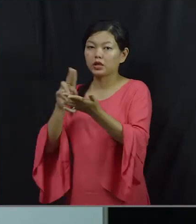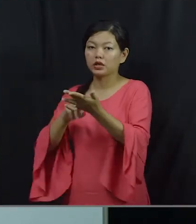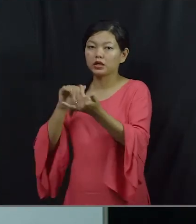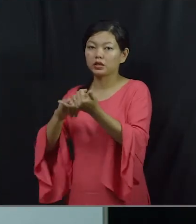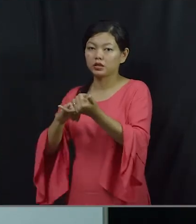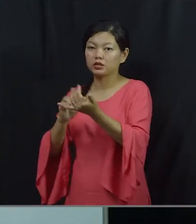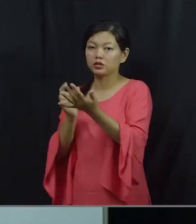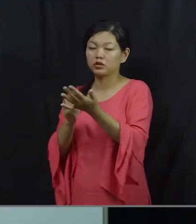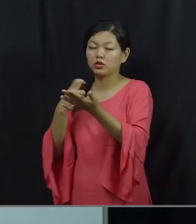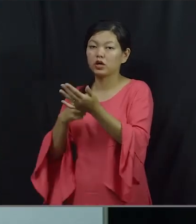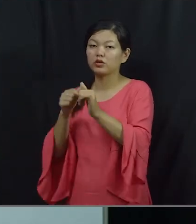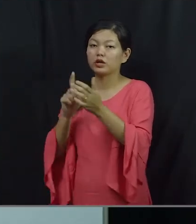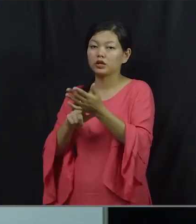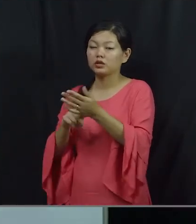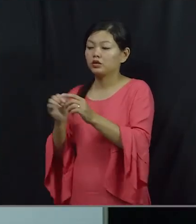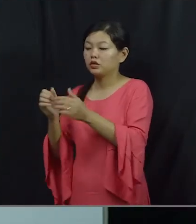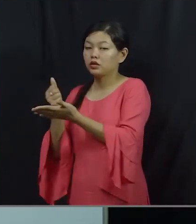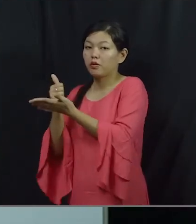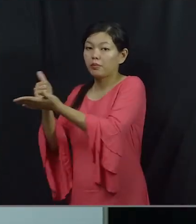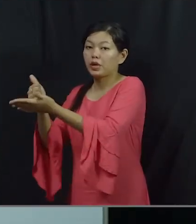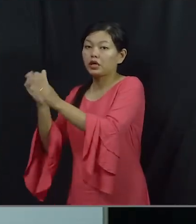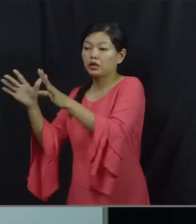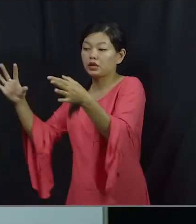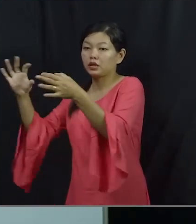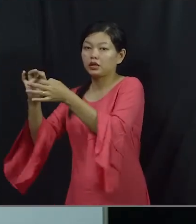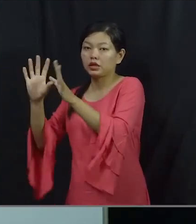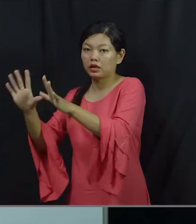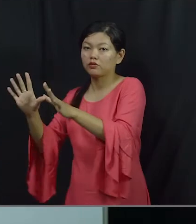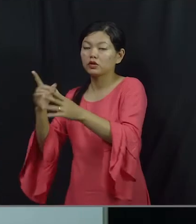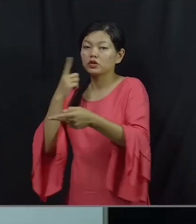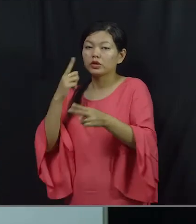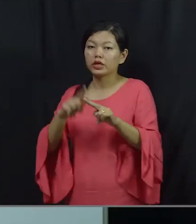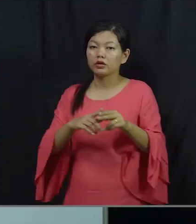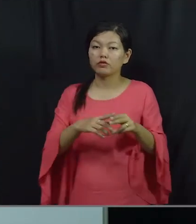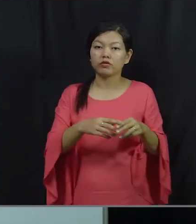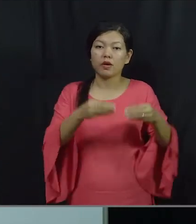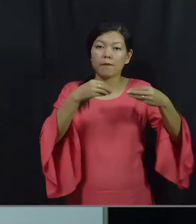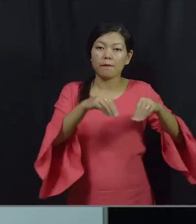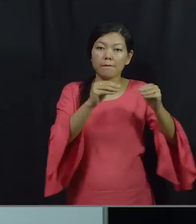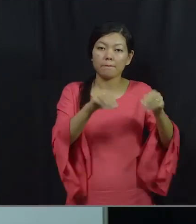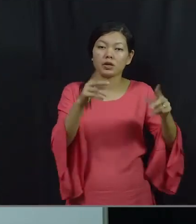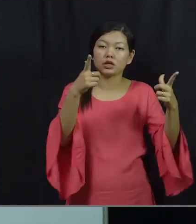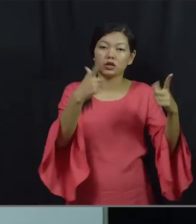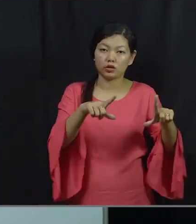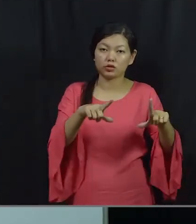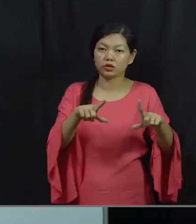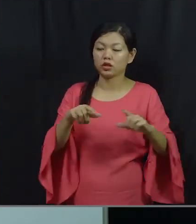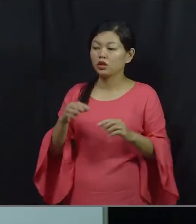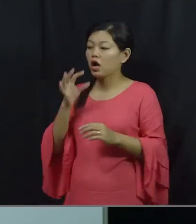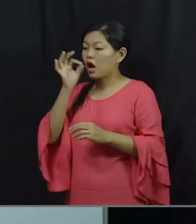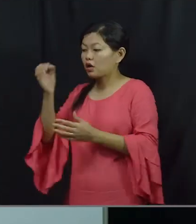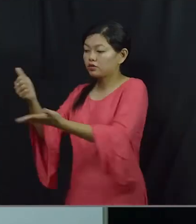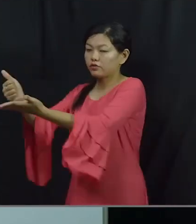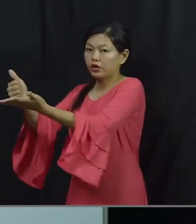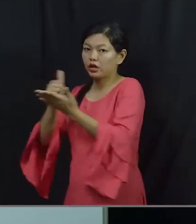can always go and take loan from the bank. Advertisement is also again another where he can promote his product to the